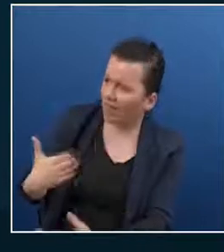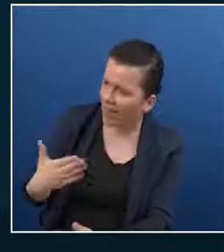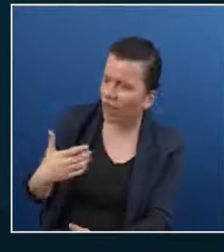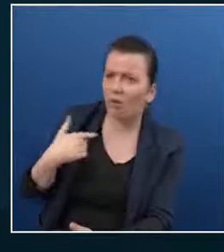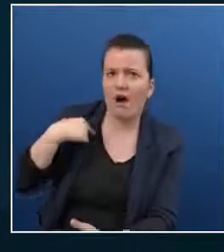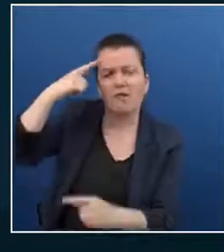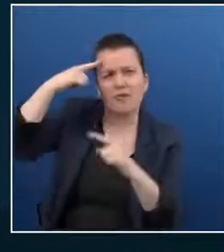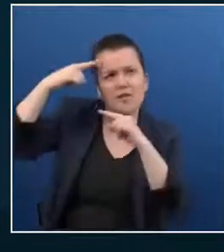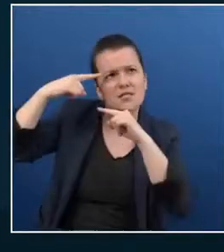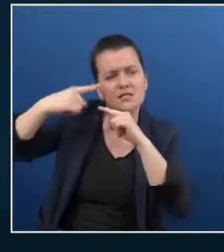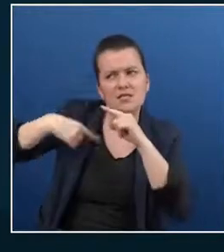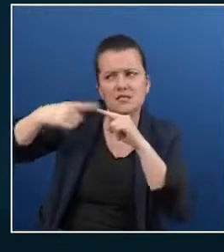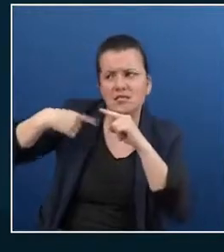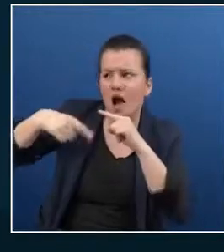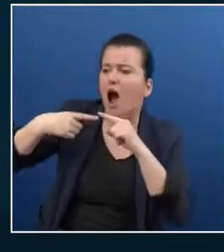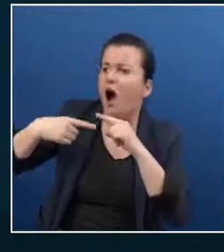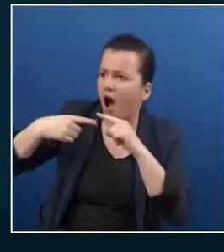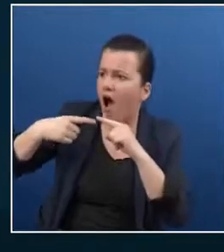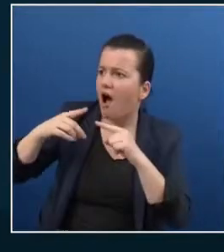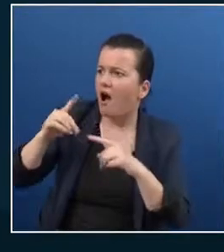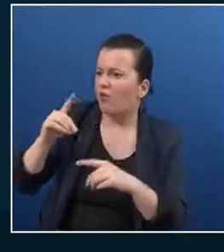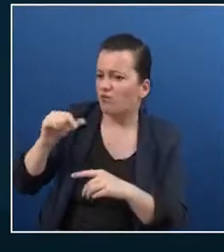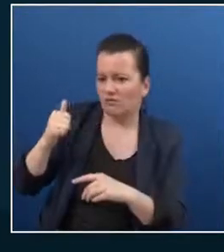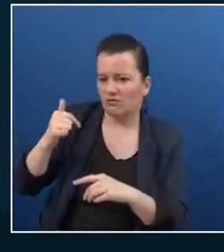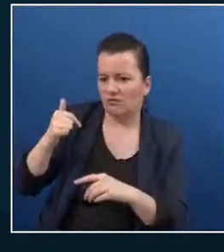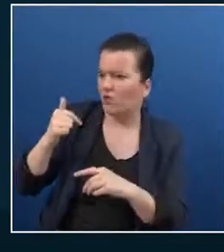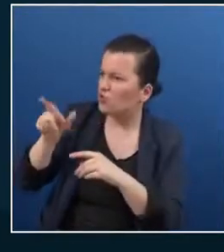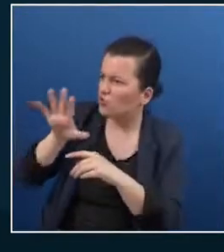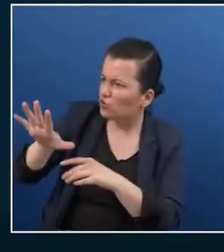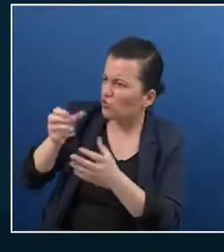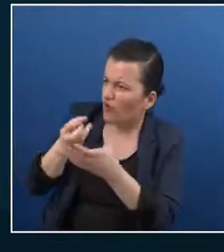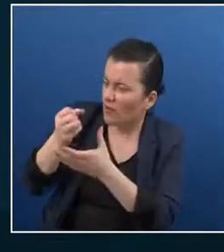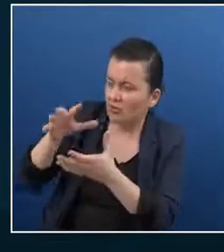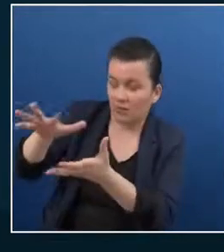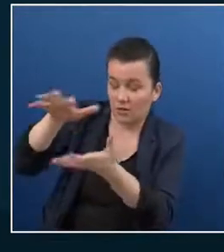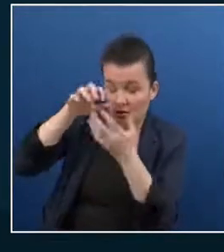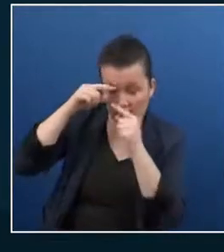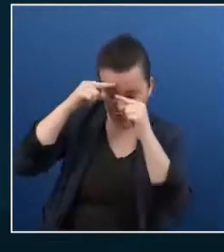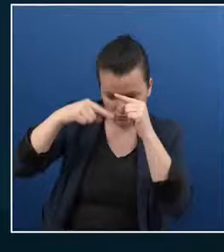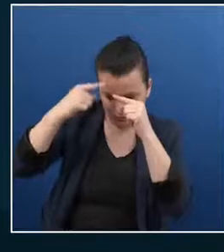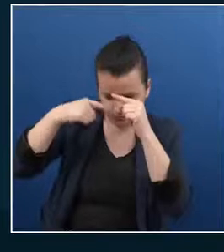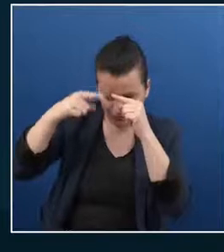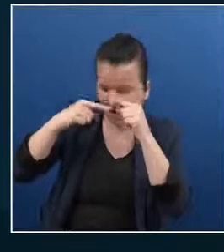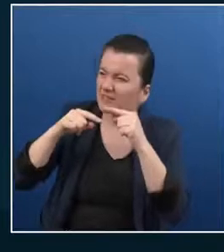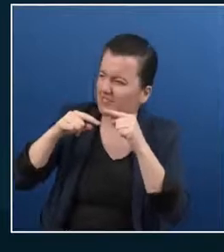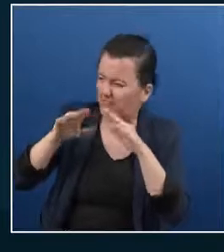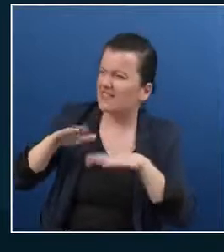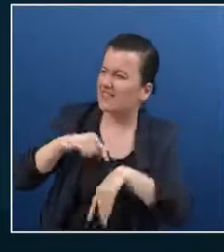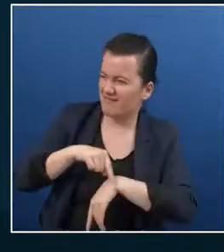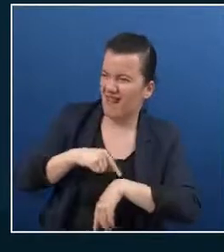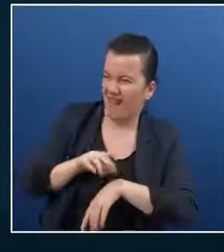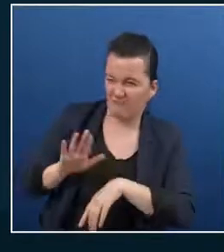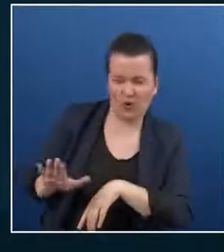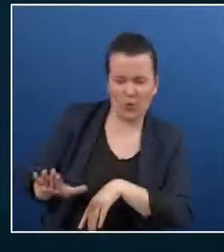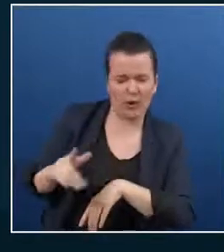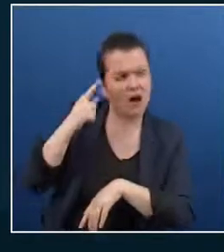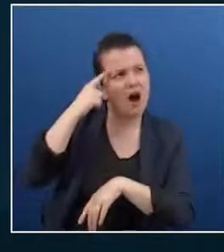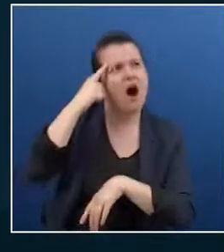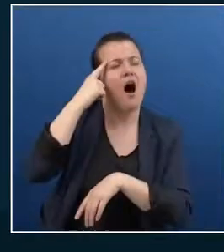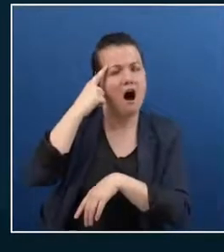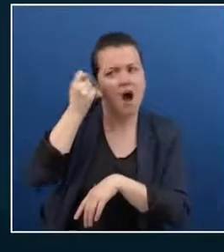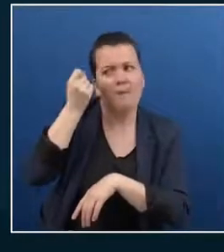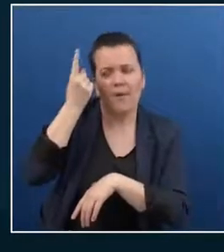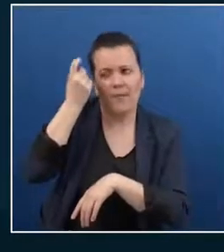all that data processed, and I might just need a little bit longer. One final